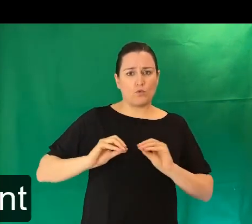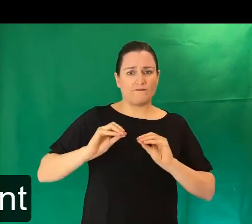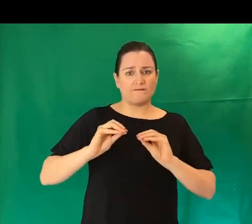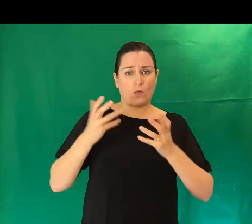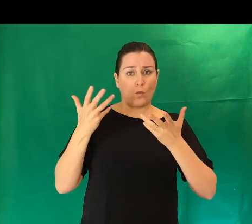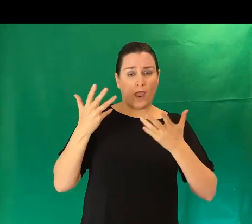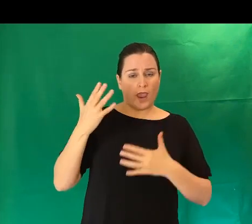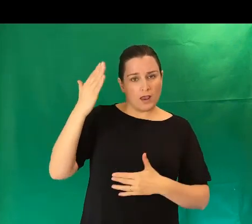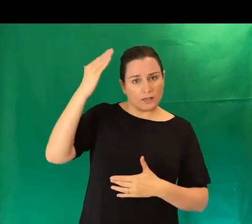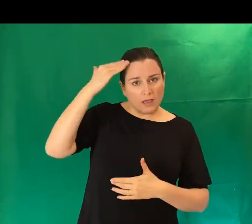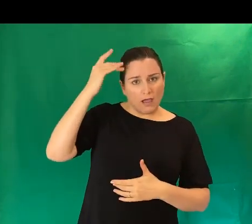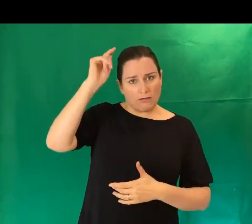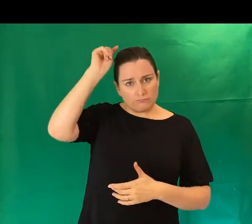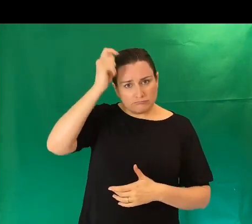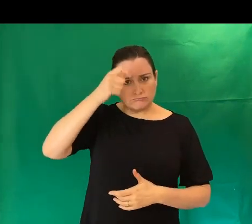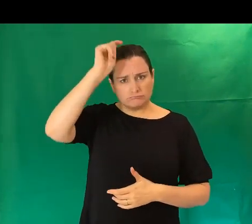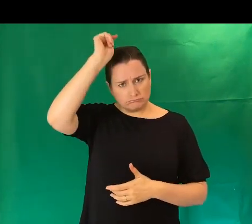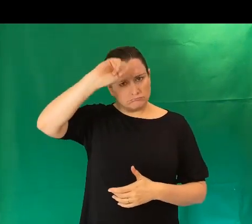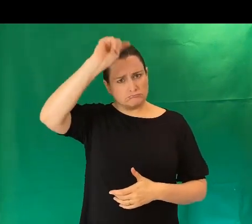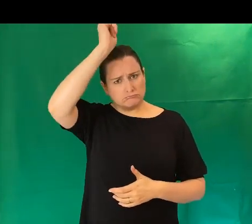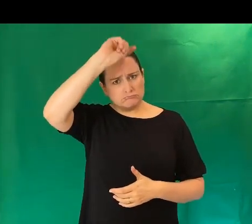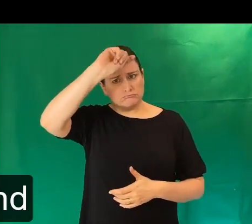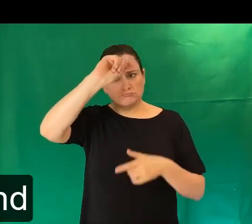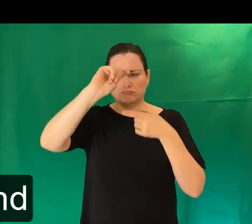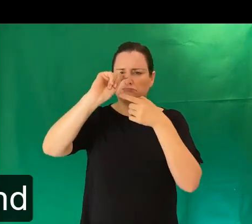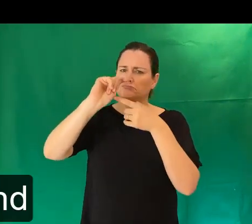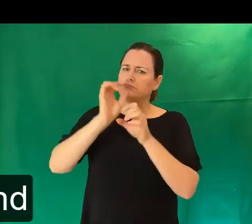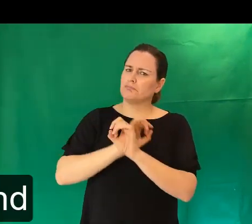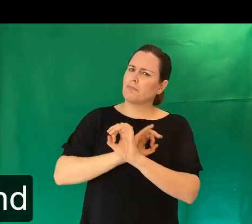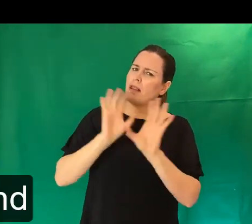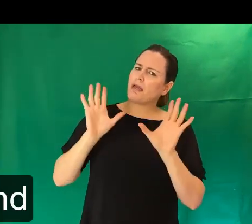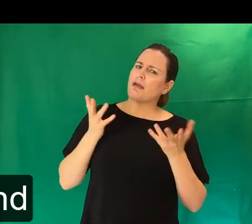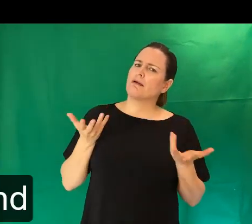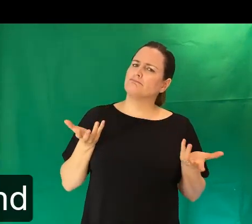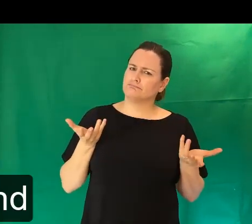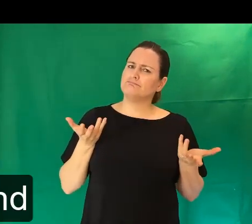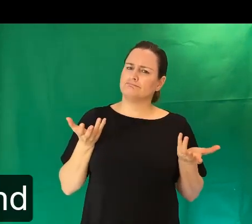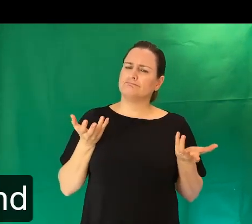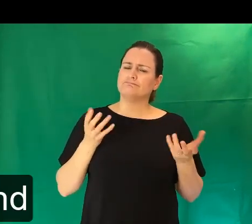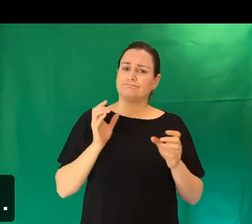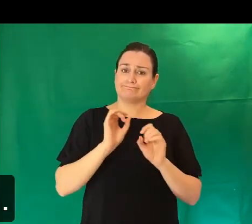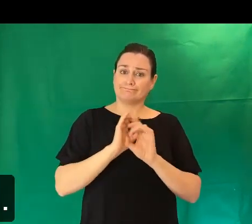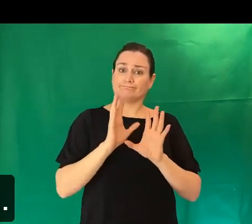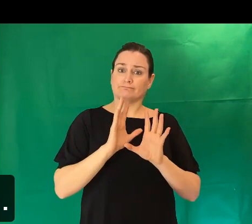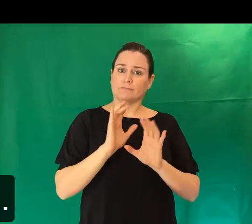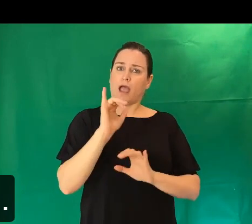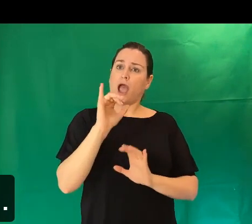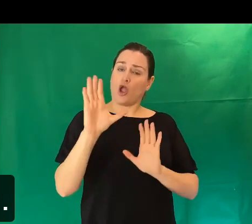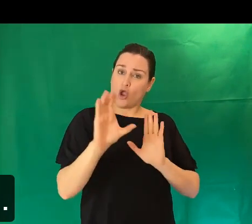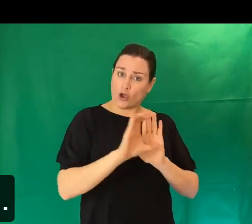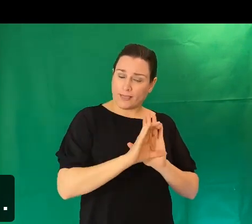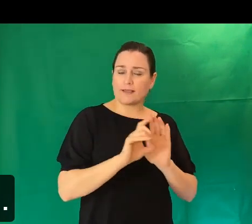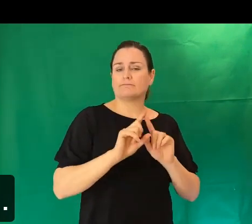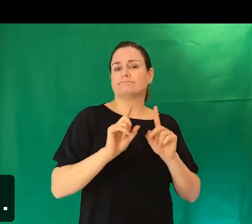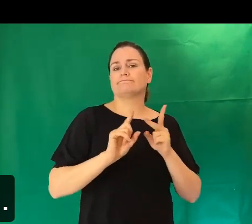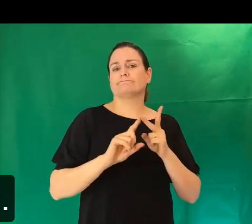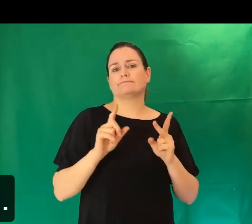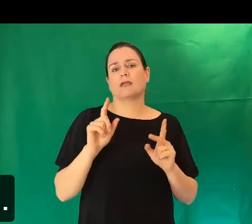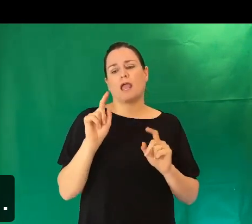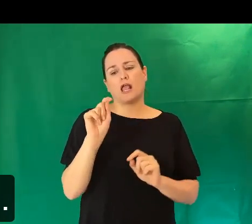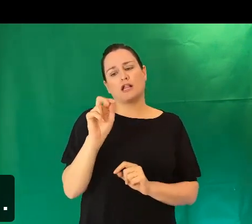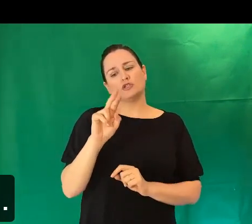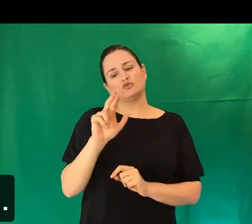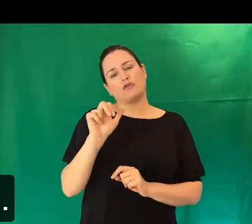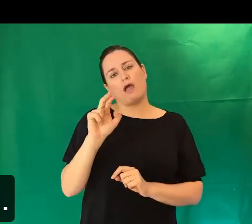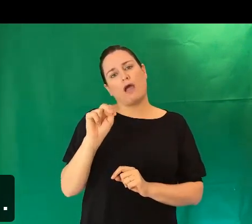the movement are all related to the meaning. It's what we call transparent. It's iconic and transparent.